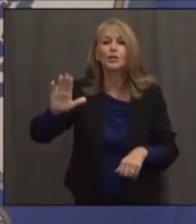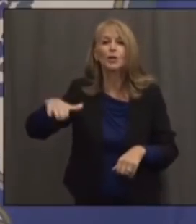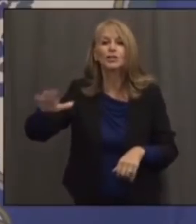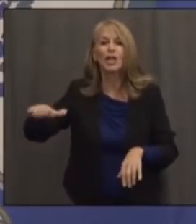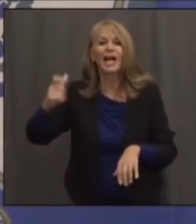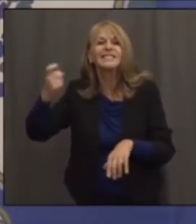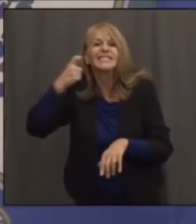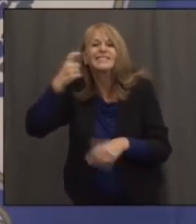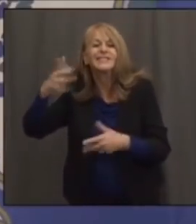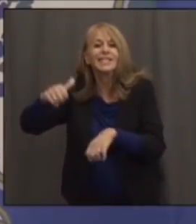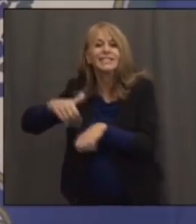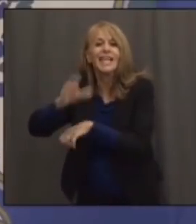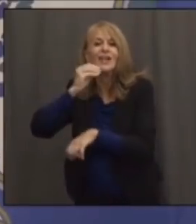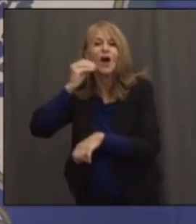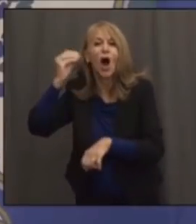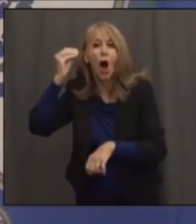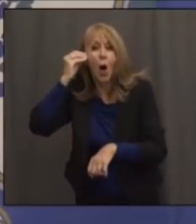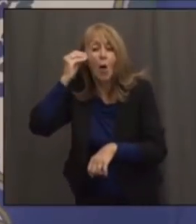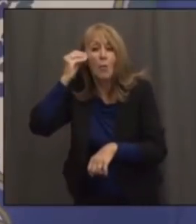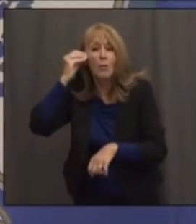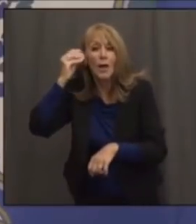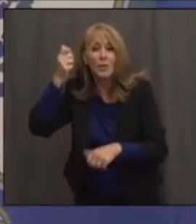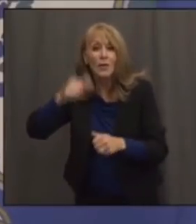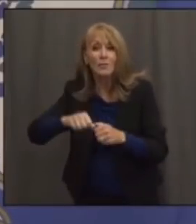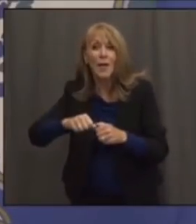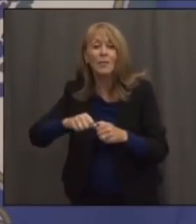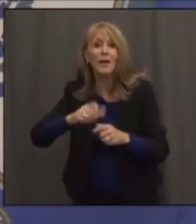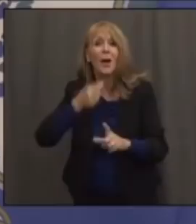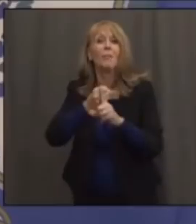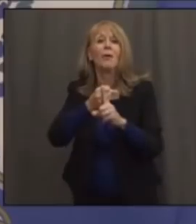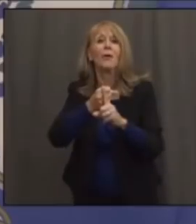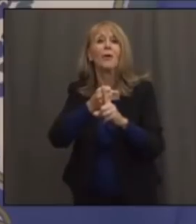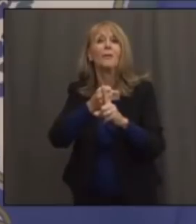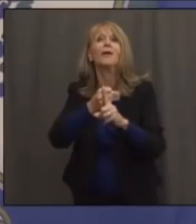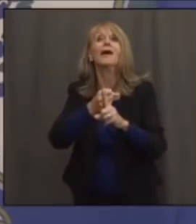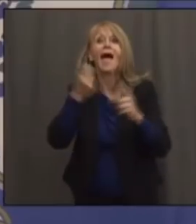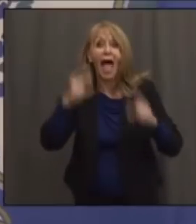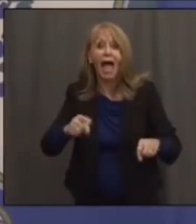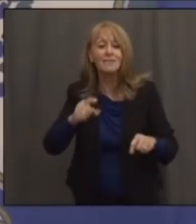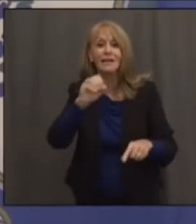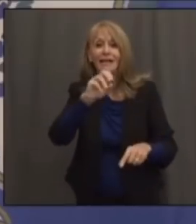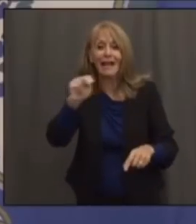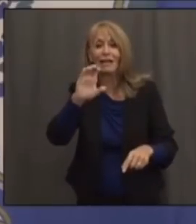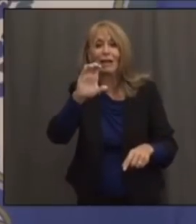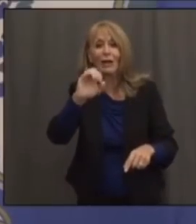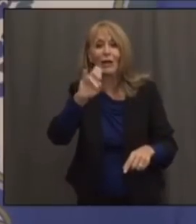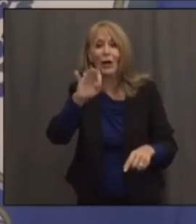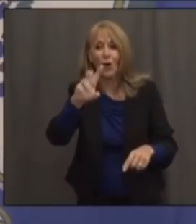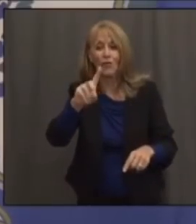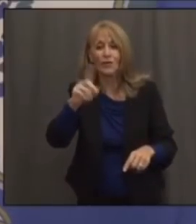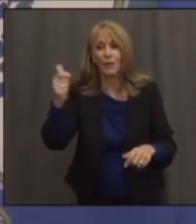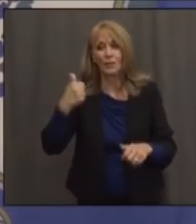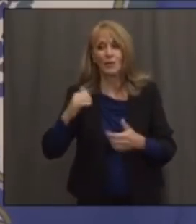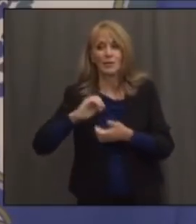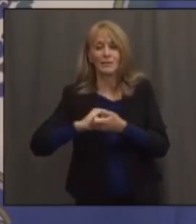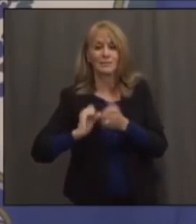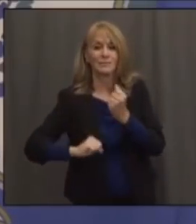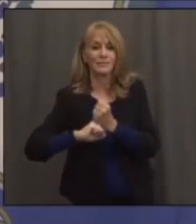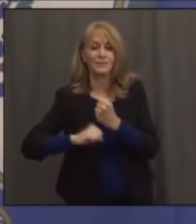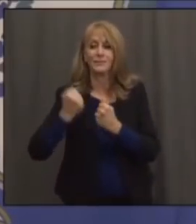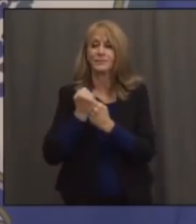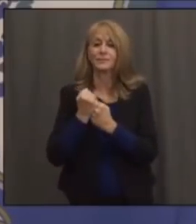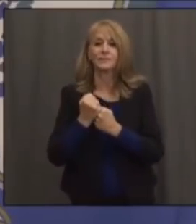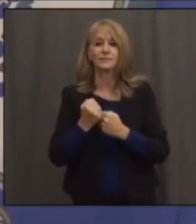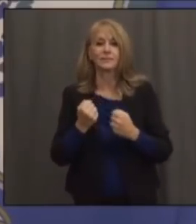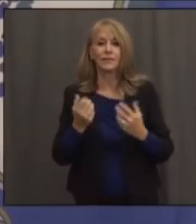sent home from school, and this thing was really real, and Connecticut mattered, and we were side by side. Can I just ask